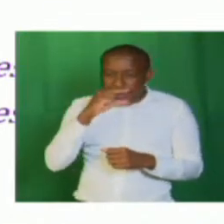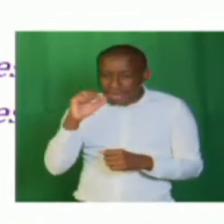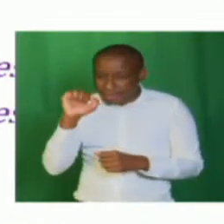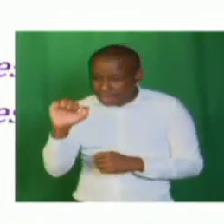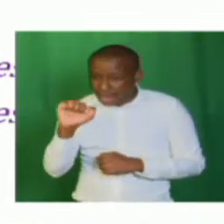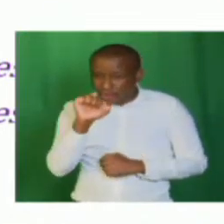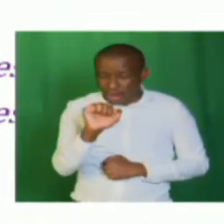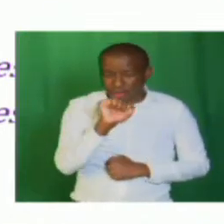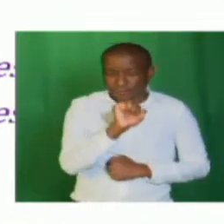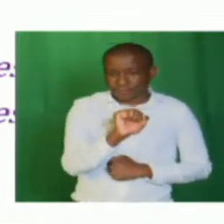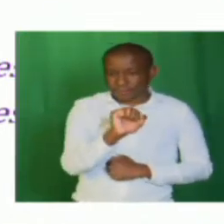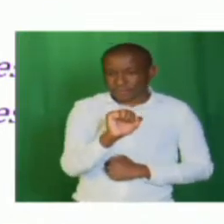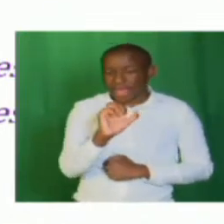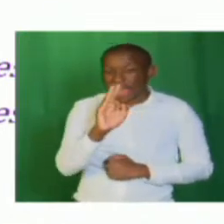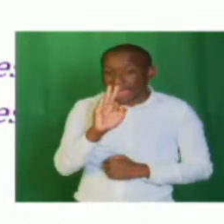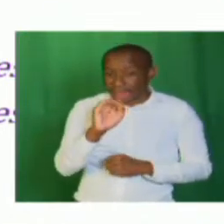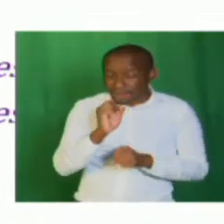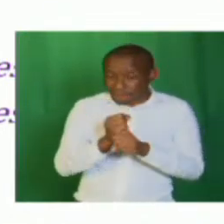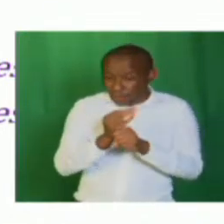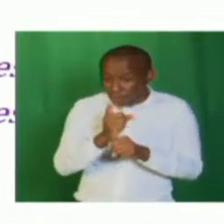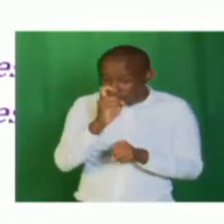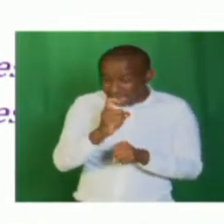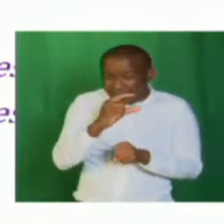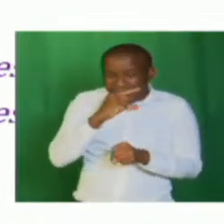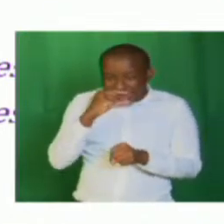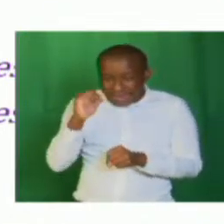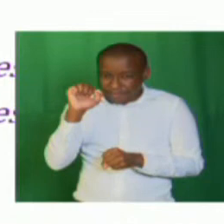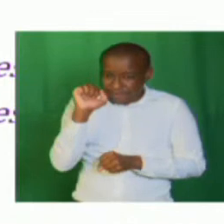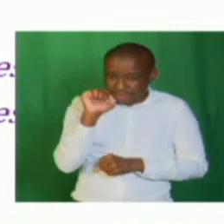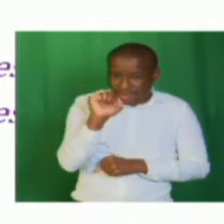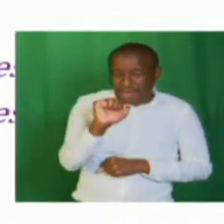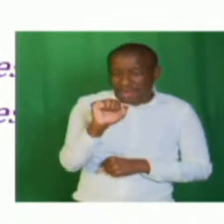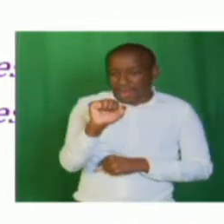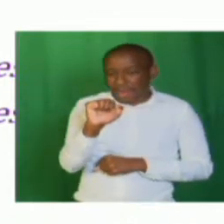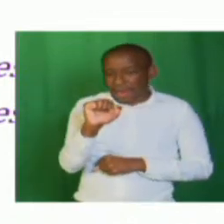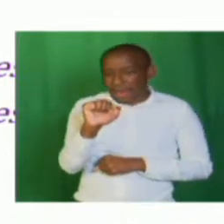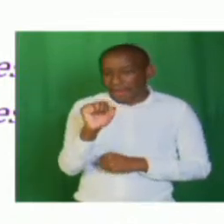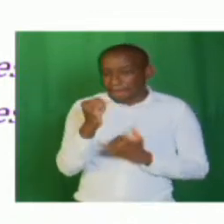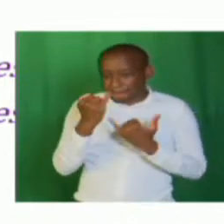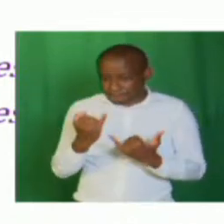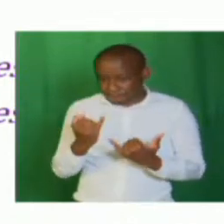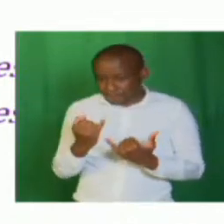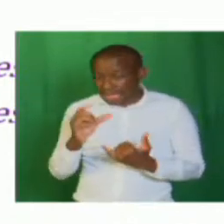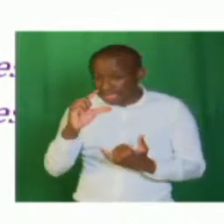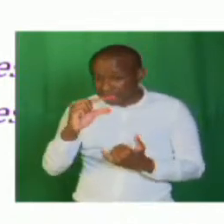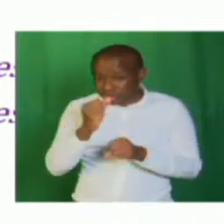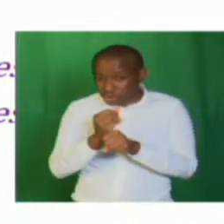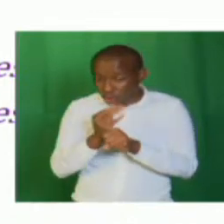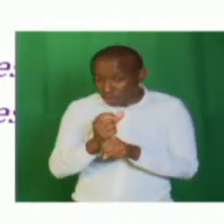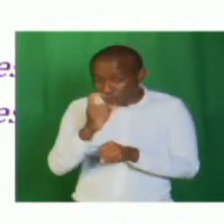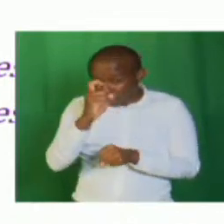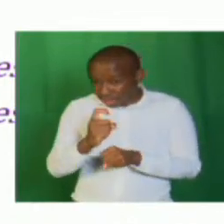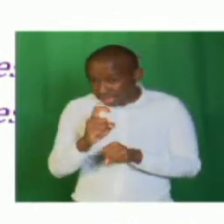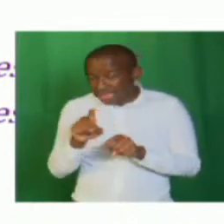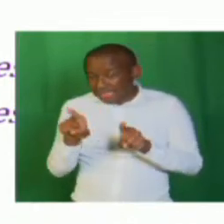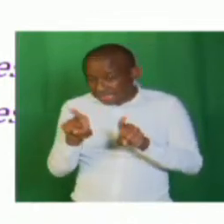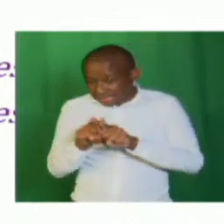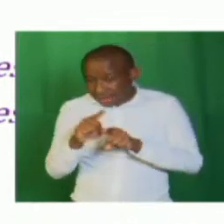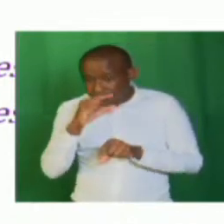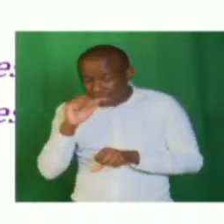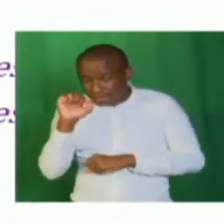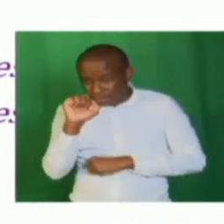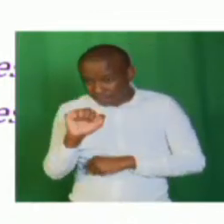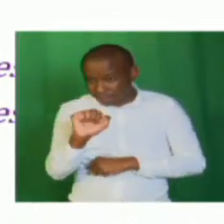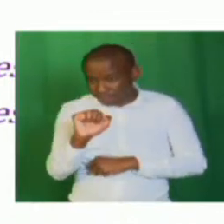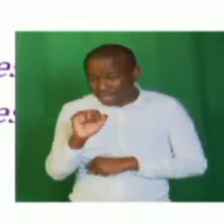So the f of x is just a name for this function here. The g of x, it's a name for this function here.